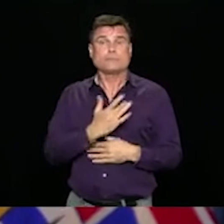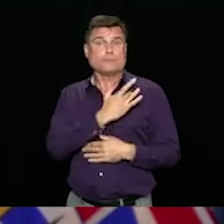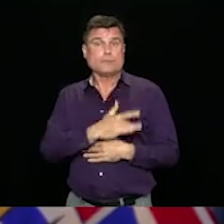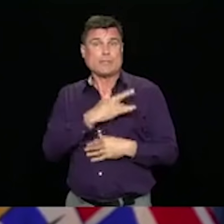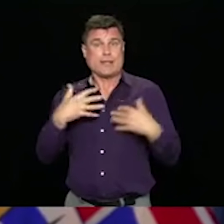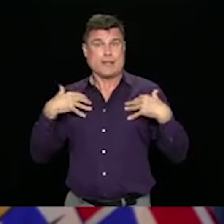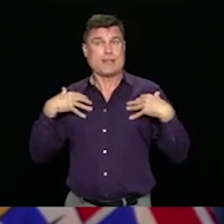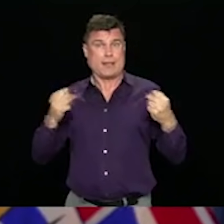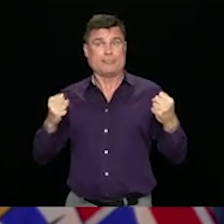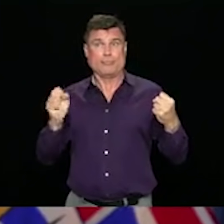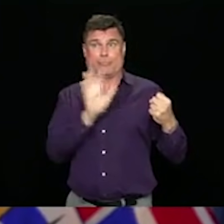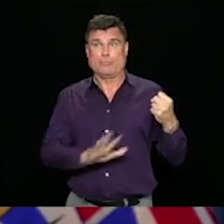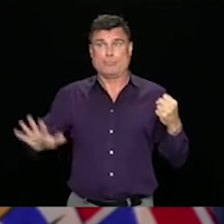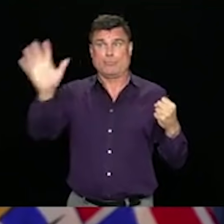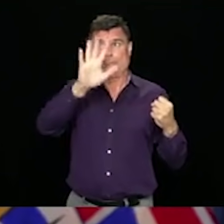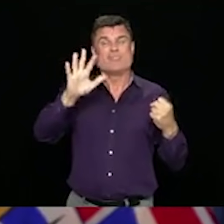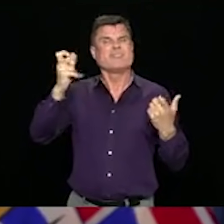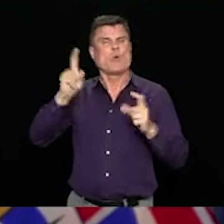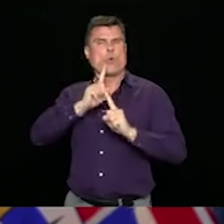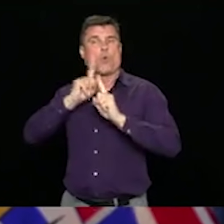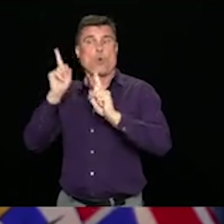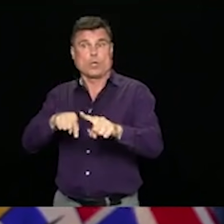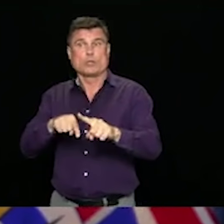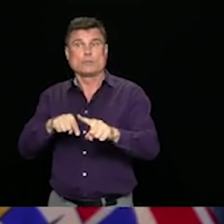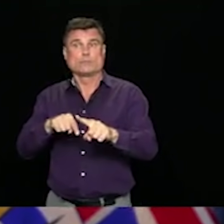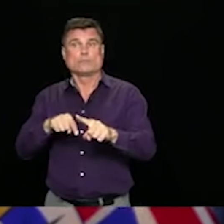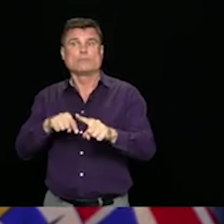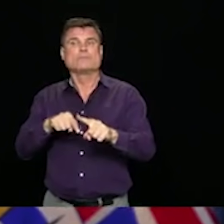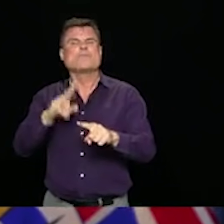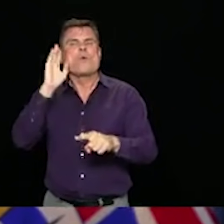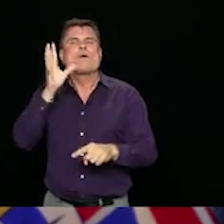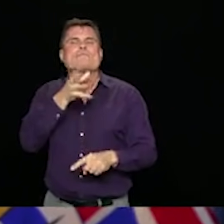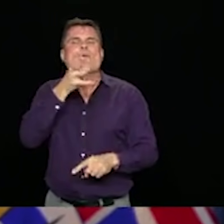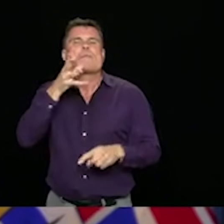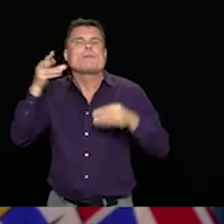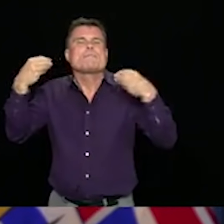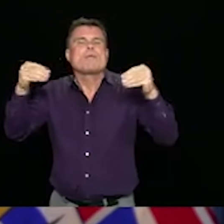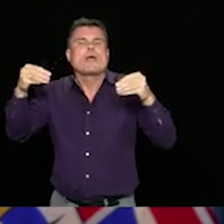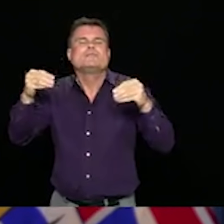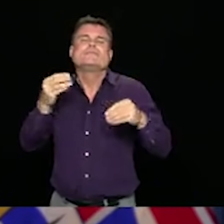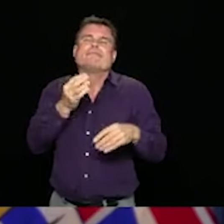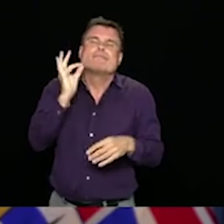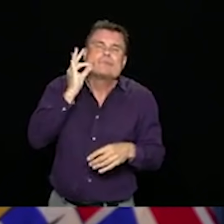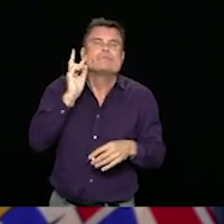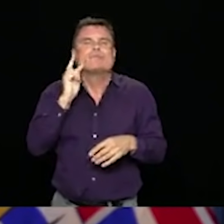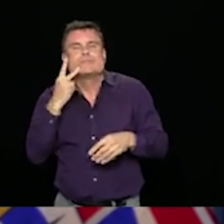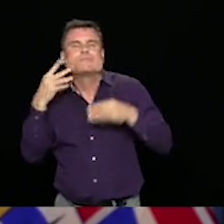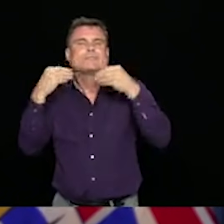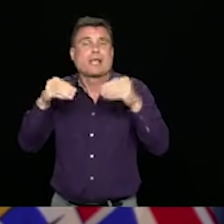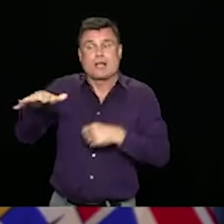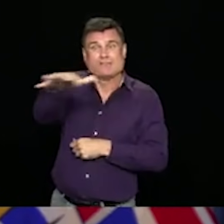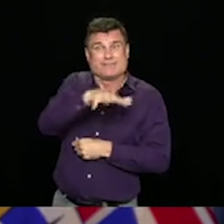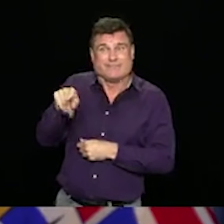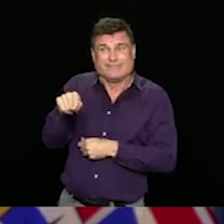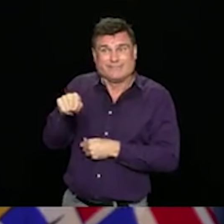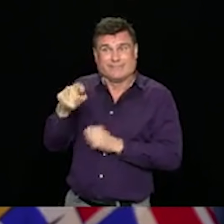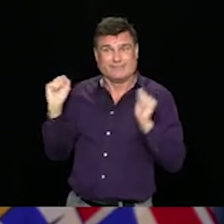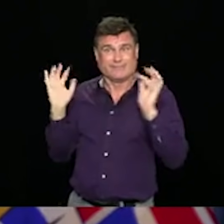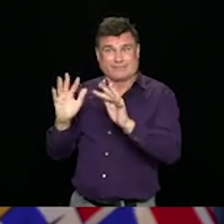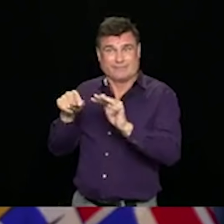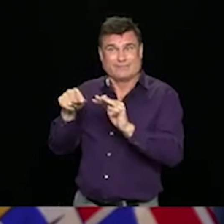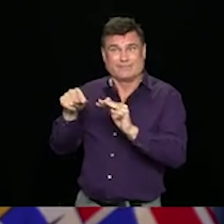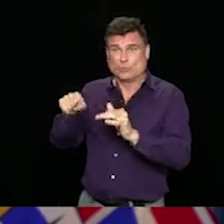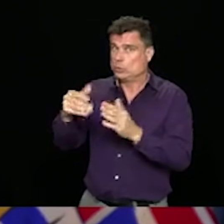markets are what we commonly know as our farmers markets, and as you know, we had some restrictions on those. And this new revision of the